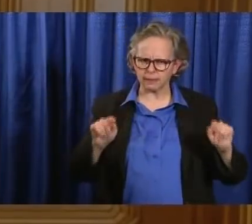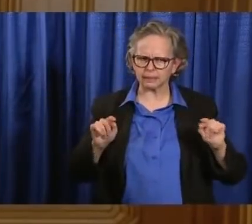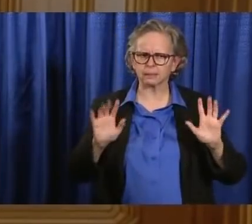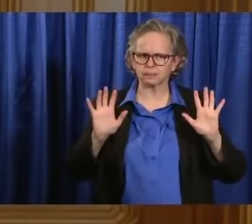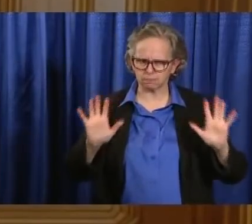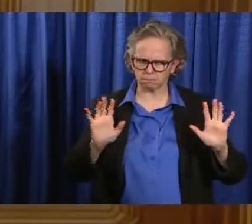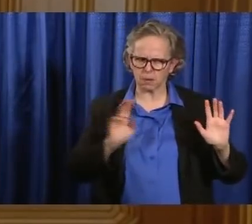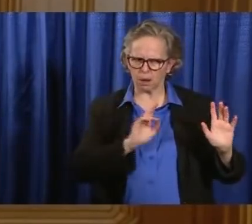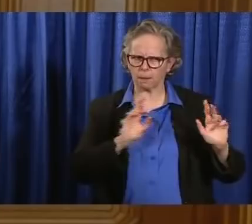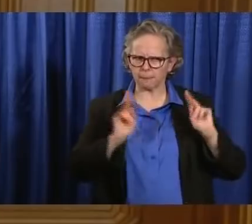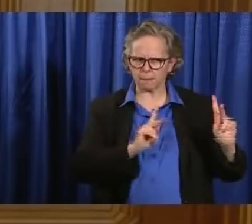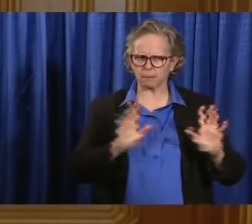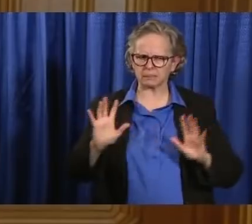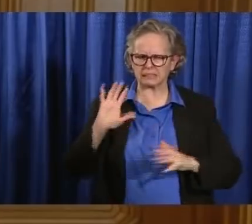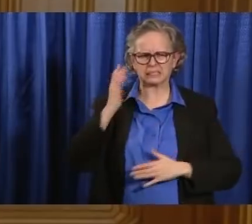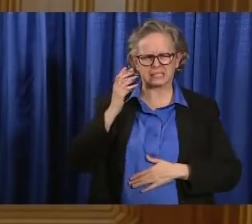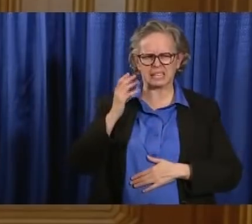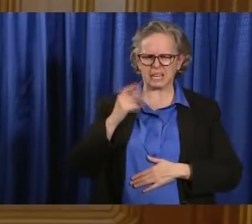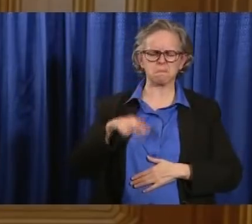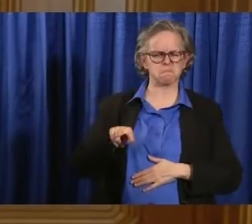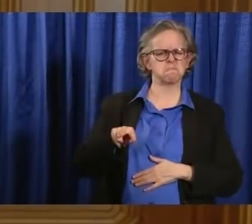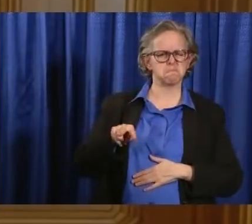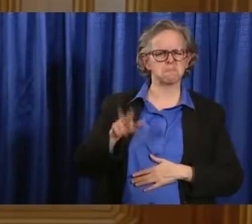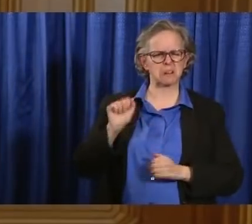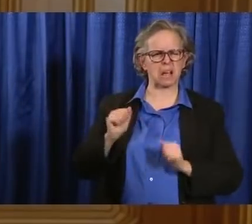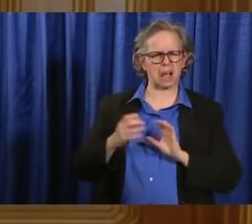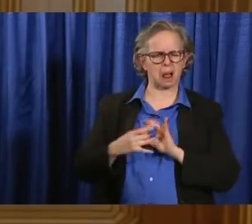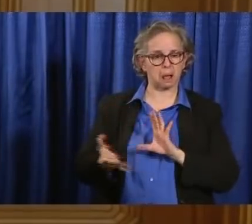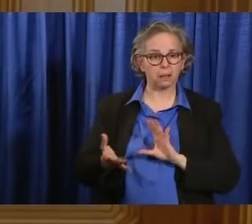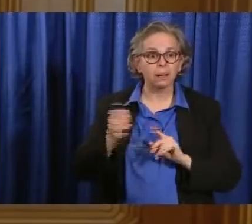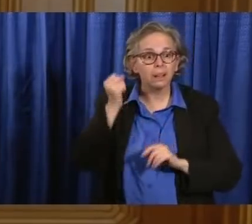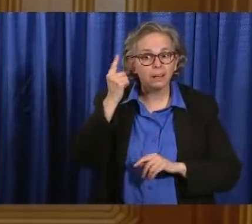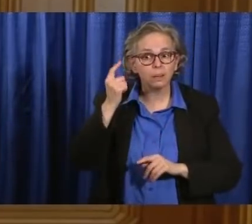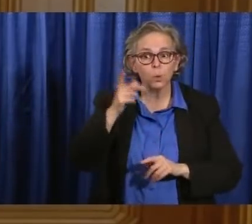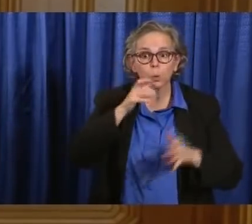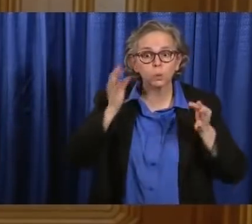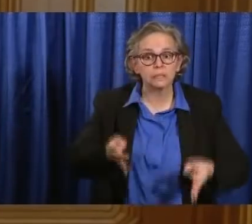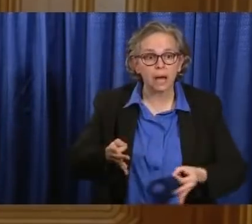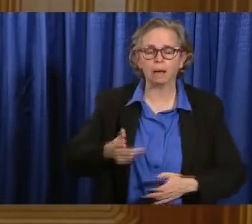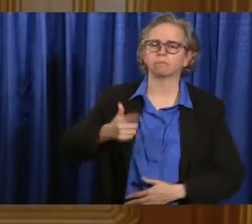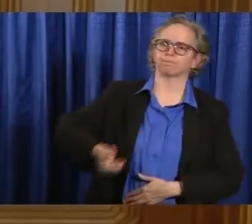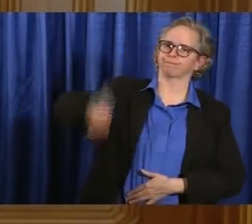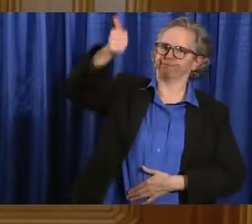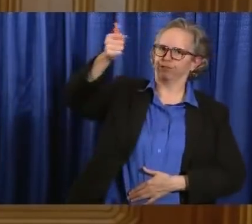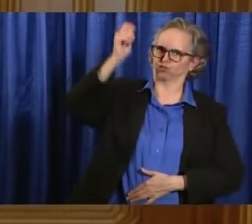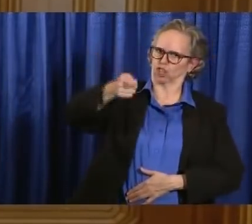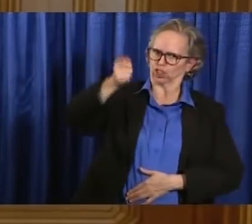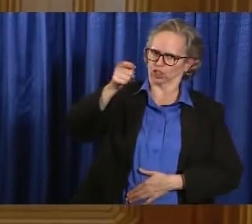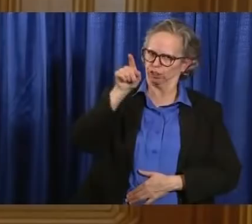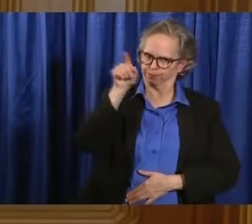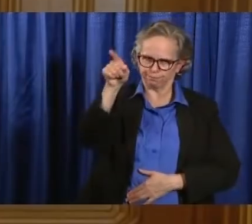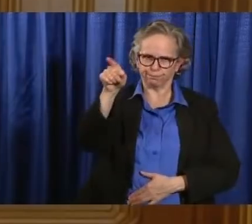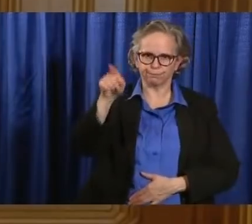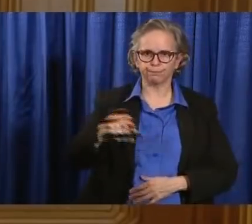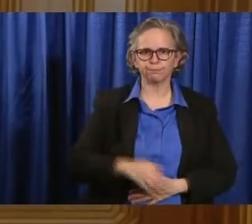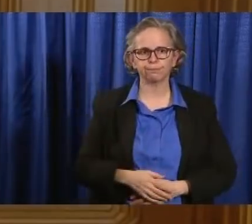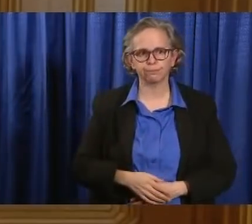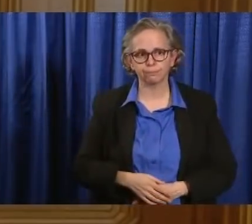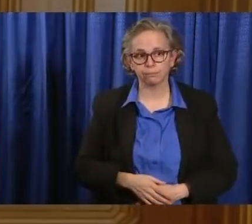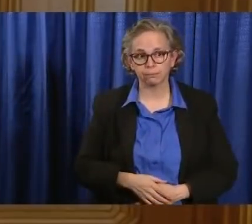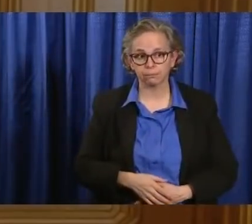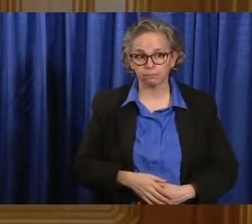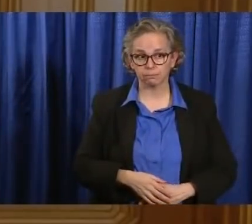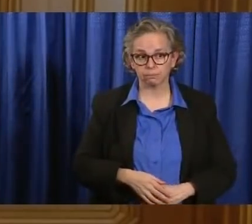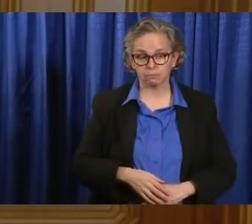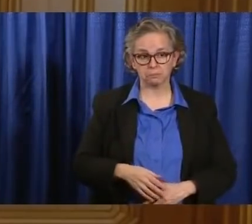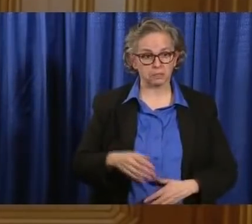seem to make sense. But ultimately, this is going to be up to the judge, and the judge that either heard the case or the judge that